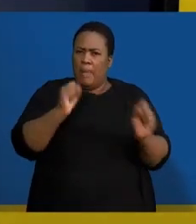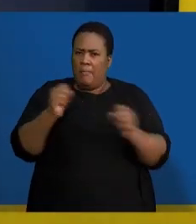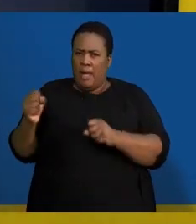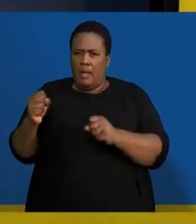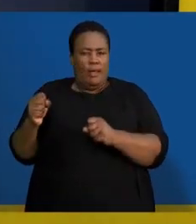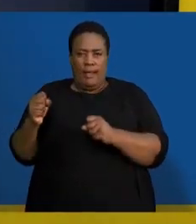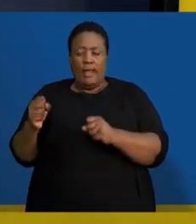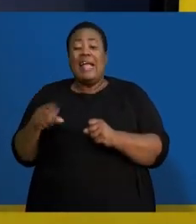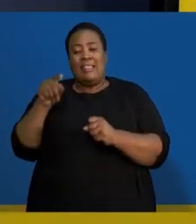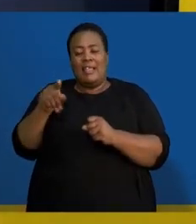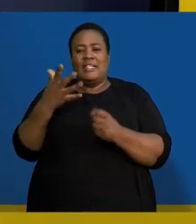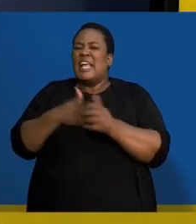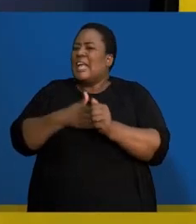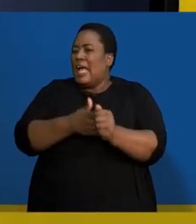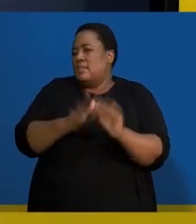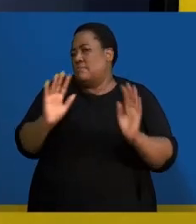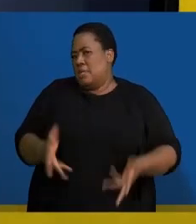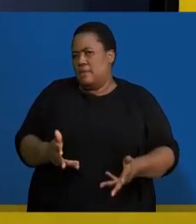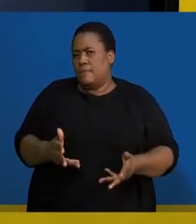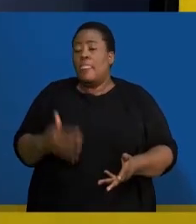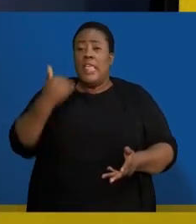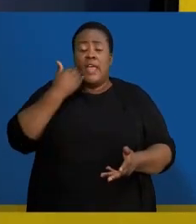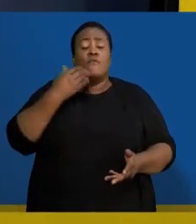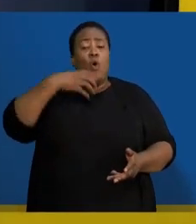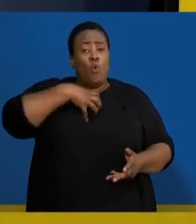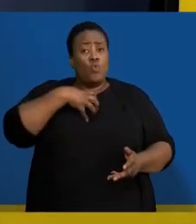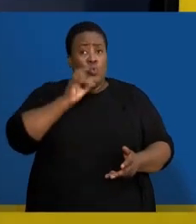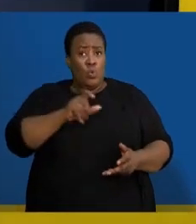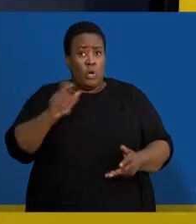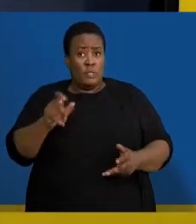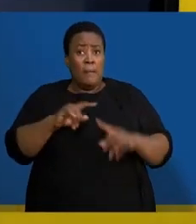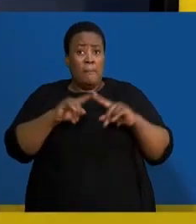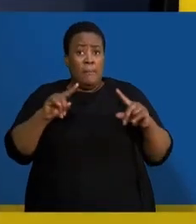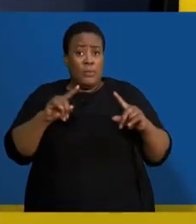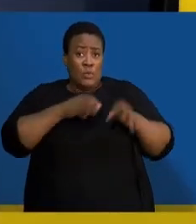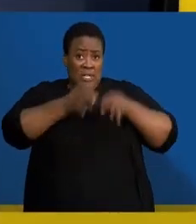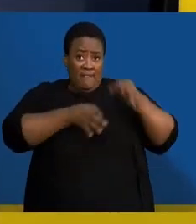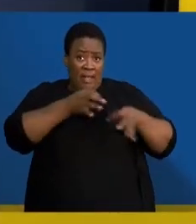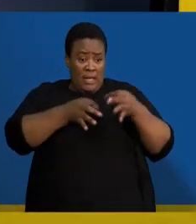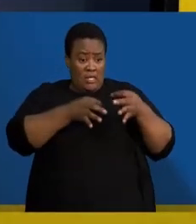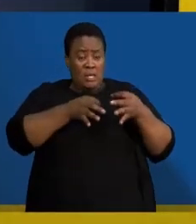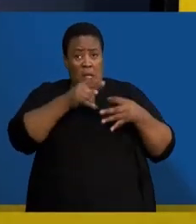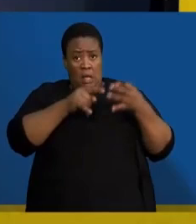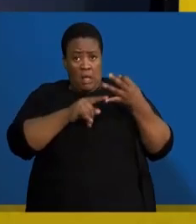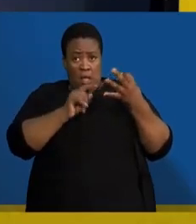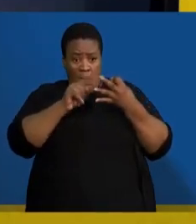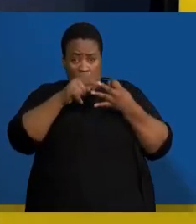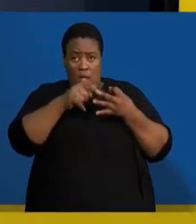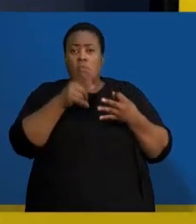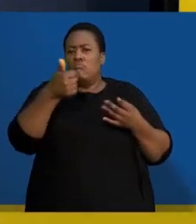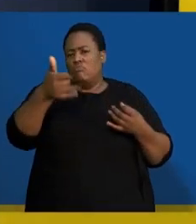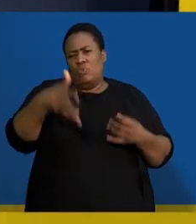marking guidelines. It's just a guide. So if you can use your own words to define those terms, then you will be